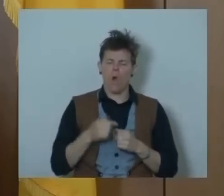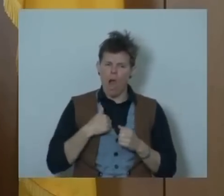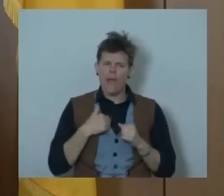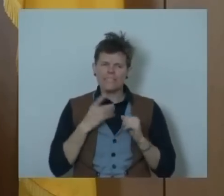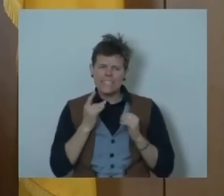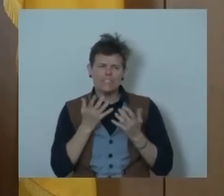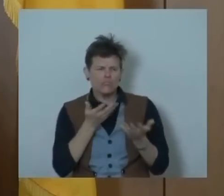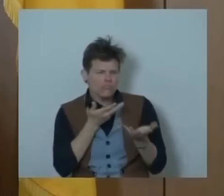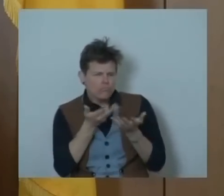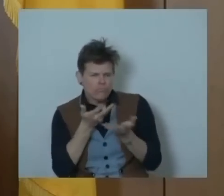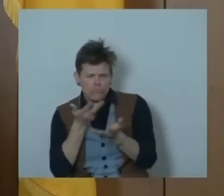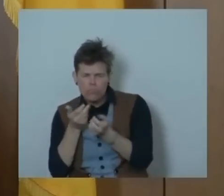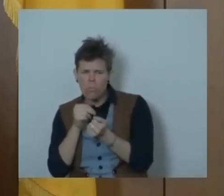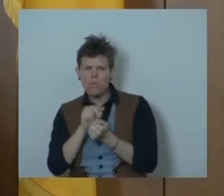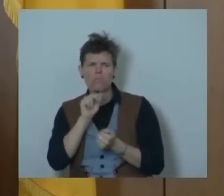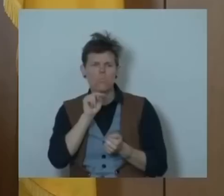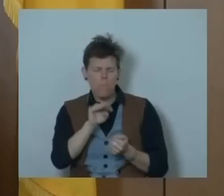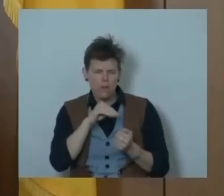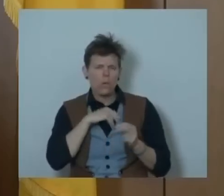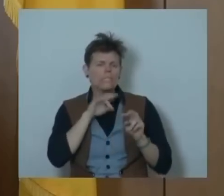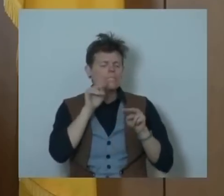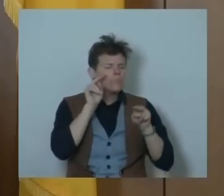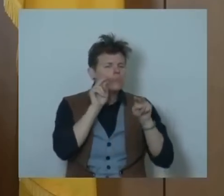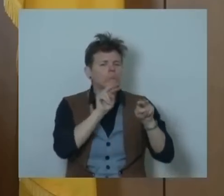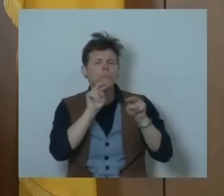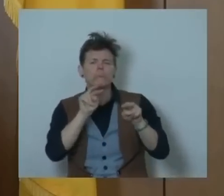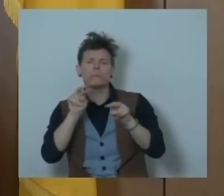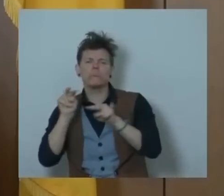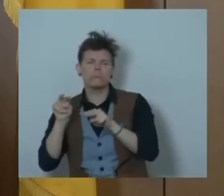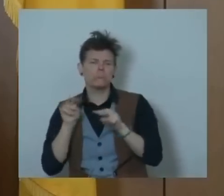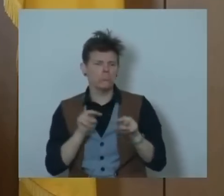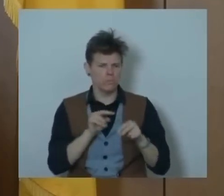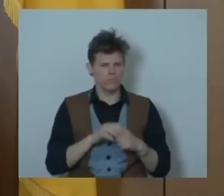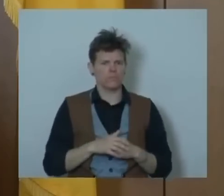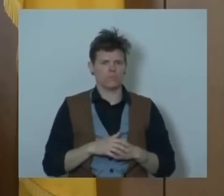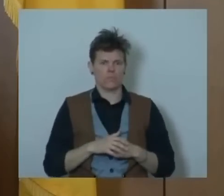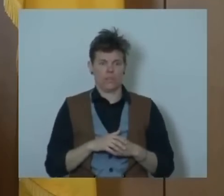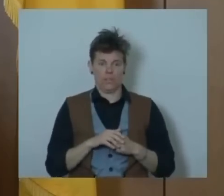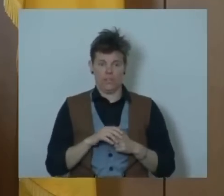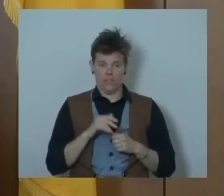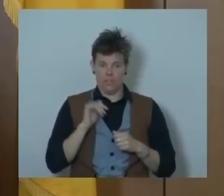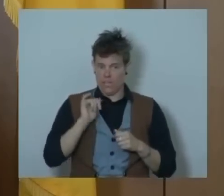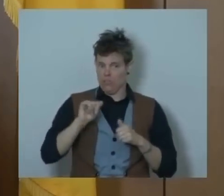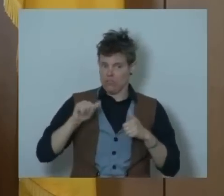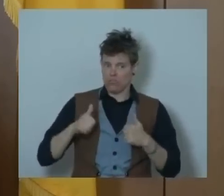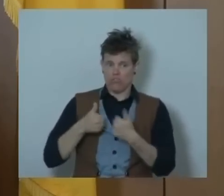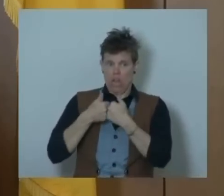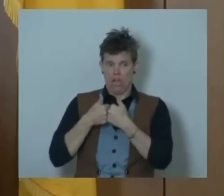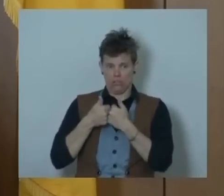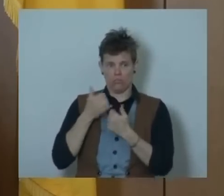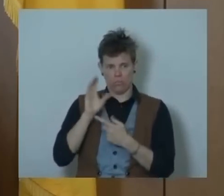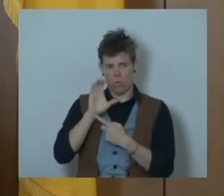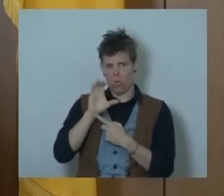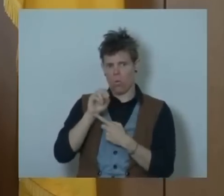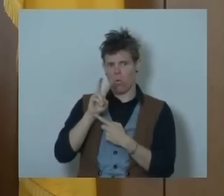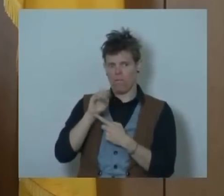what kind of challenges COVID-19 was going to present to New Mexico in